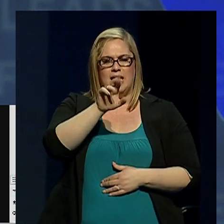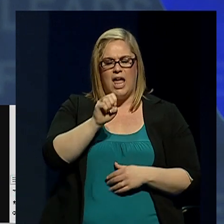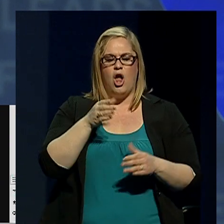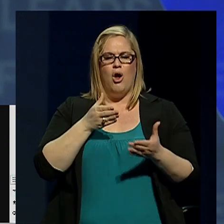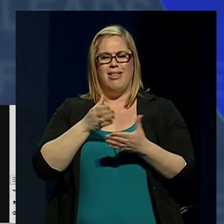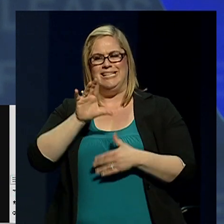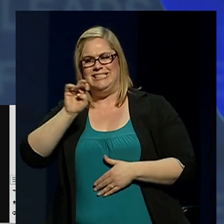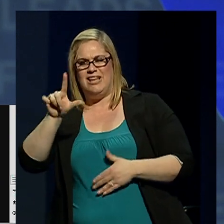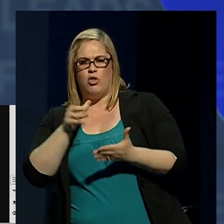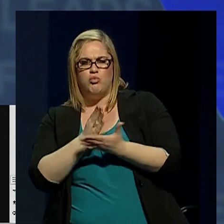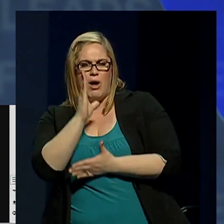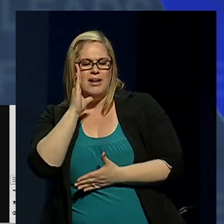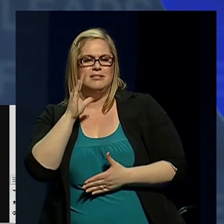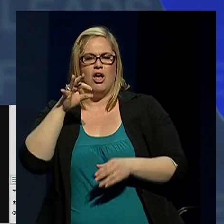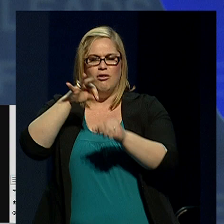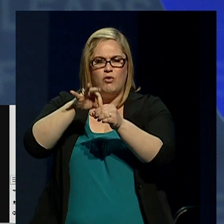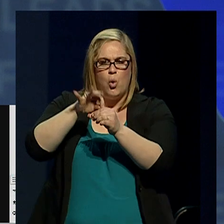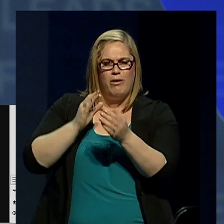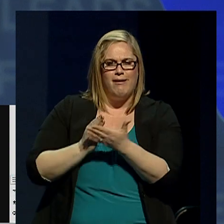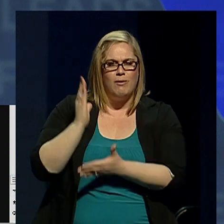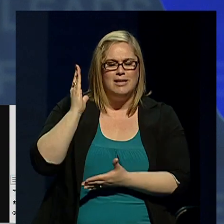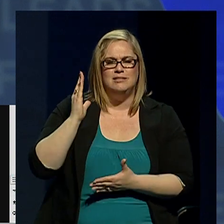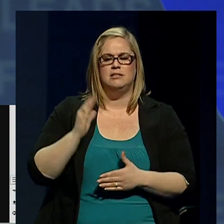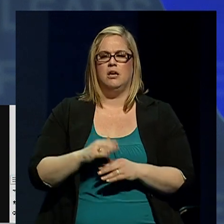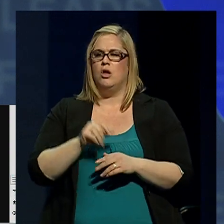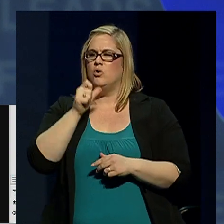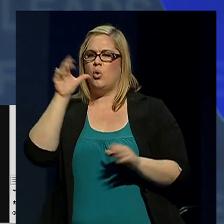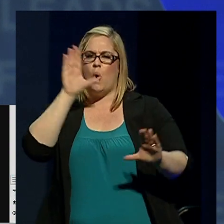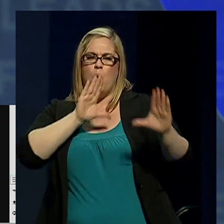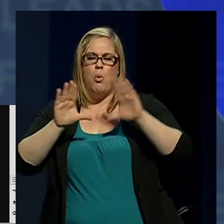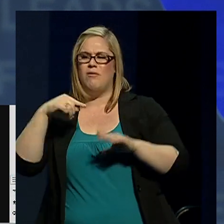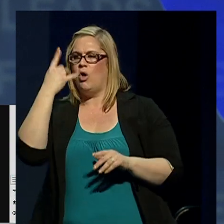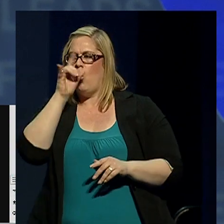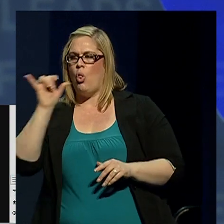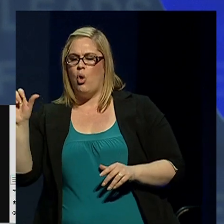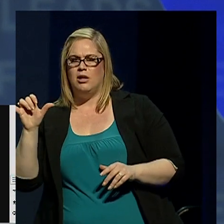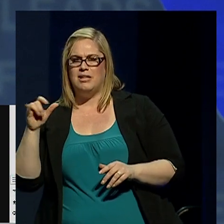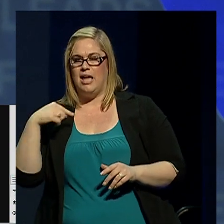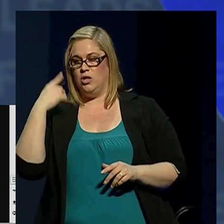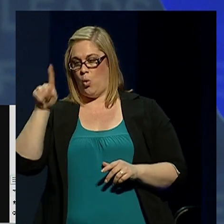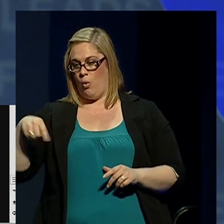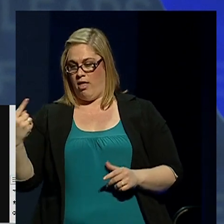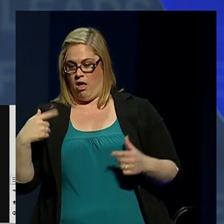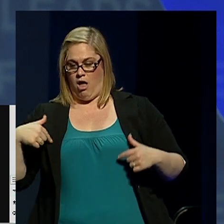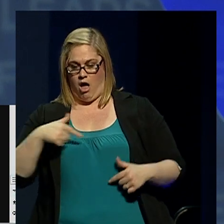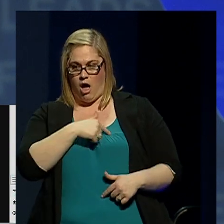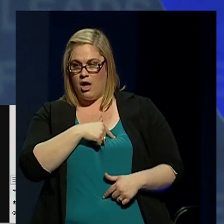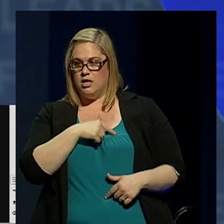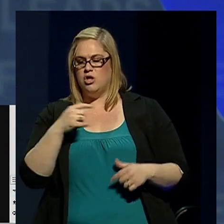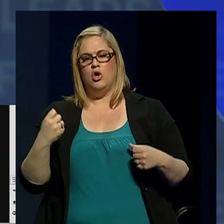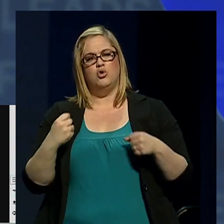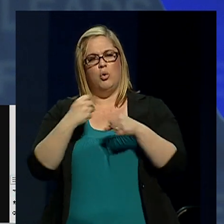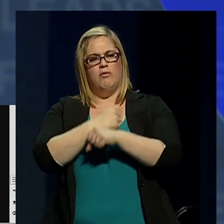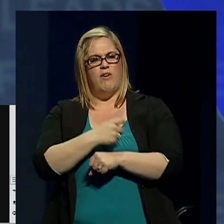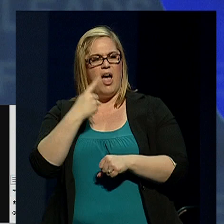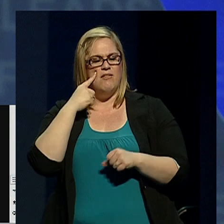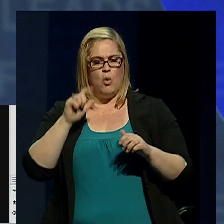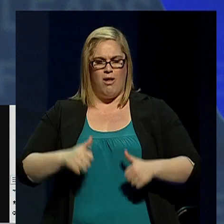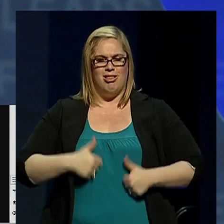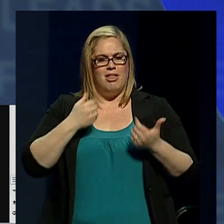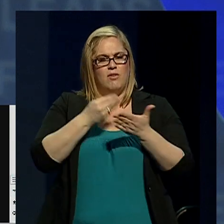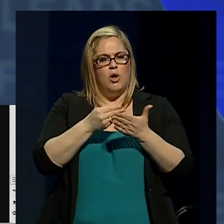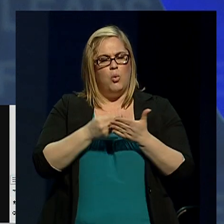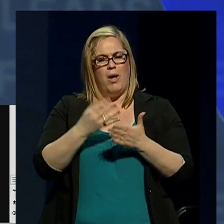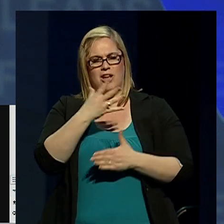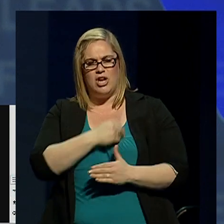Civil Rights Act. So don't worry. If it looks like it's just us in the fight for a living wage and equal pay,